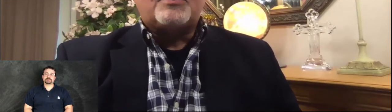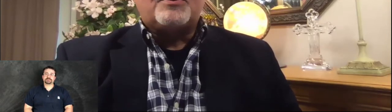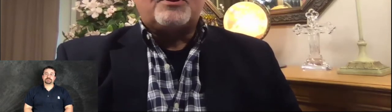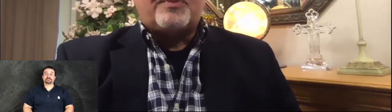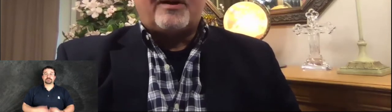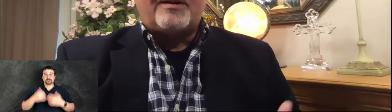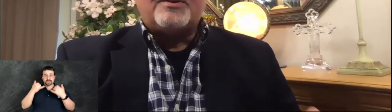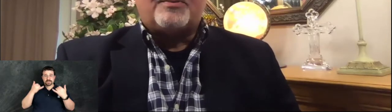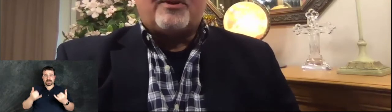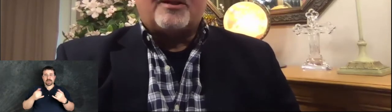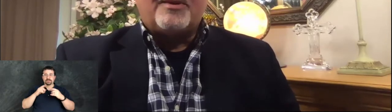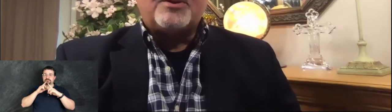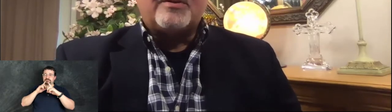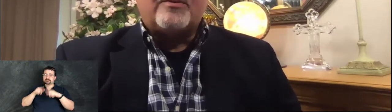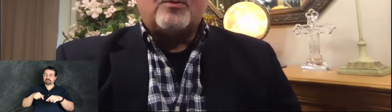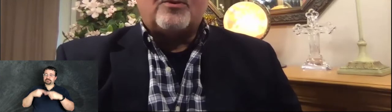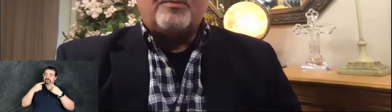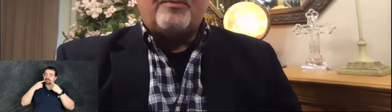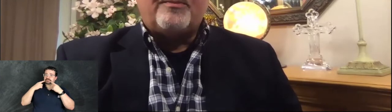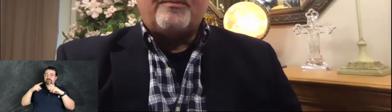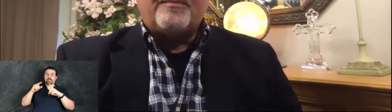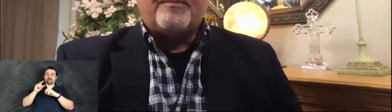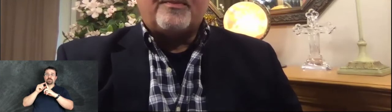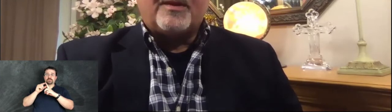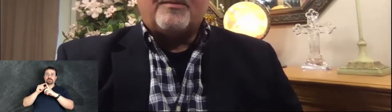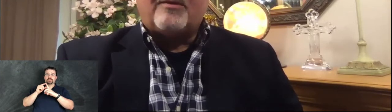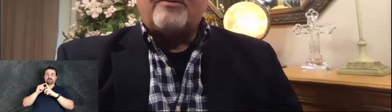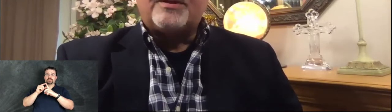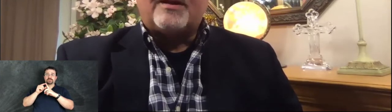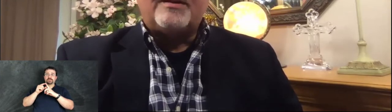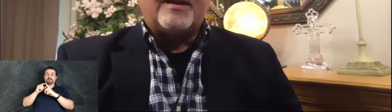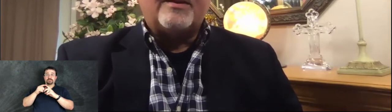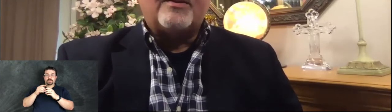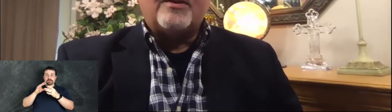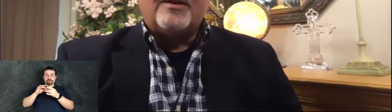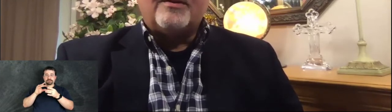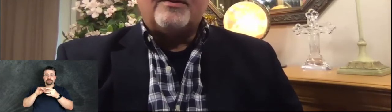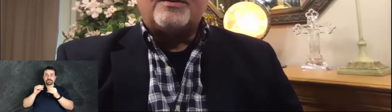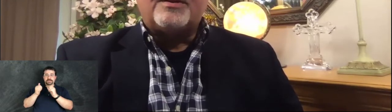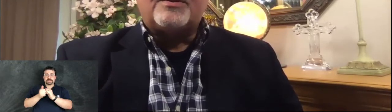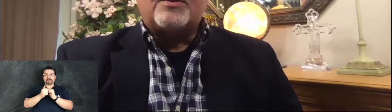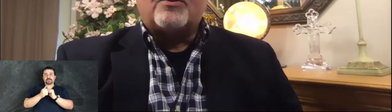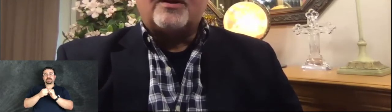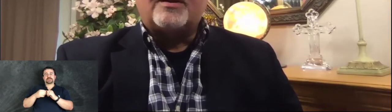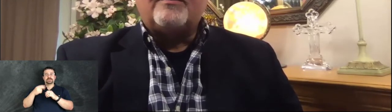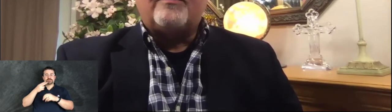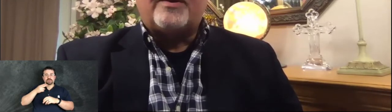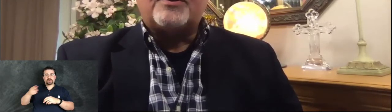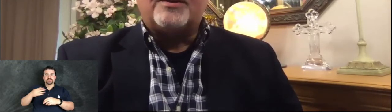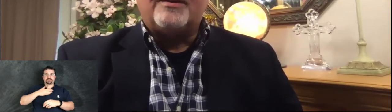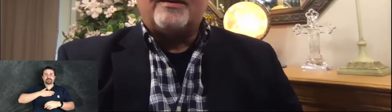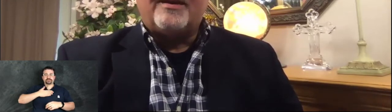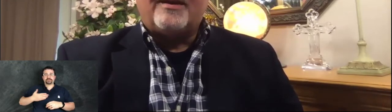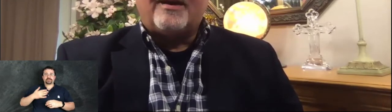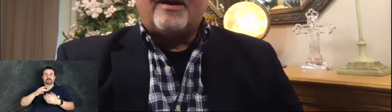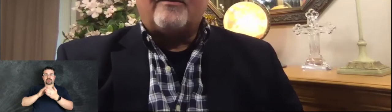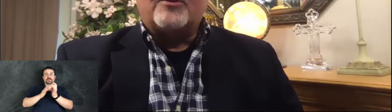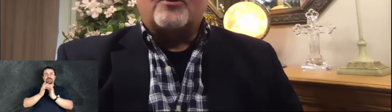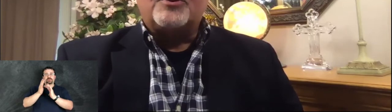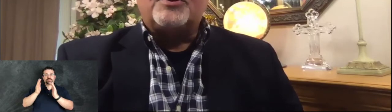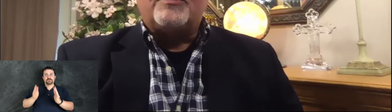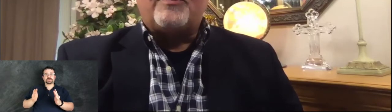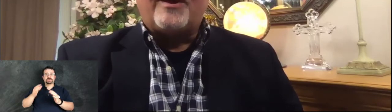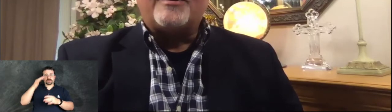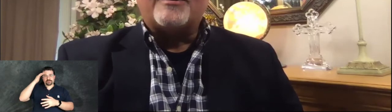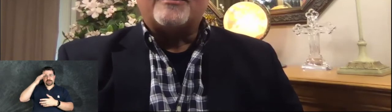And now let us respond to the proclamation of the word by reciting together this historic confession